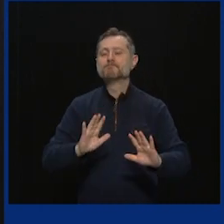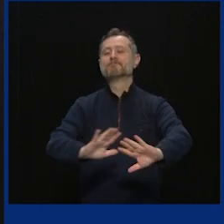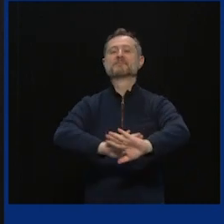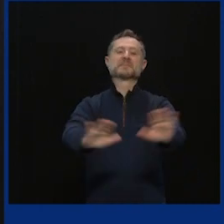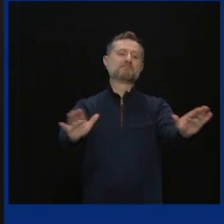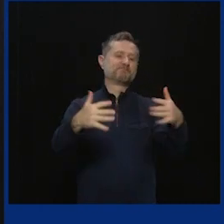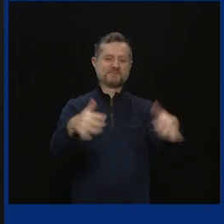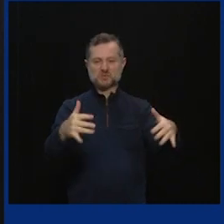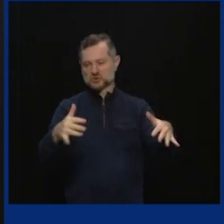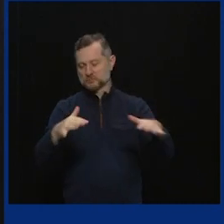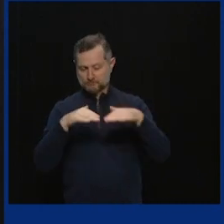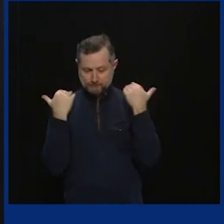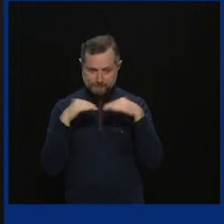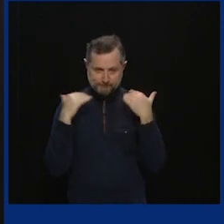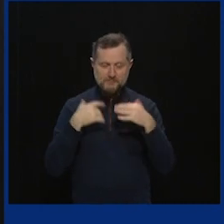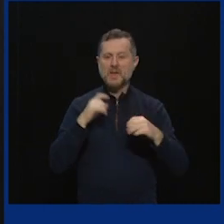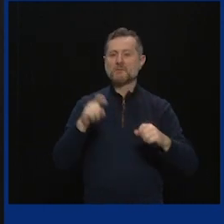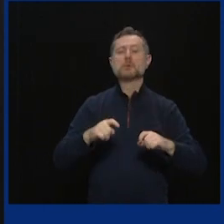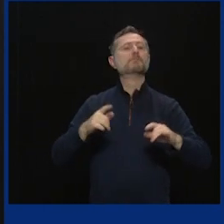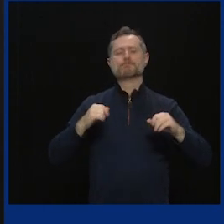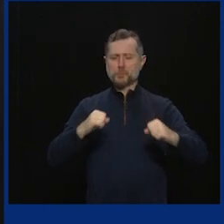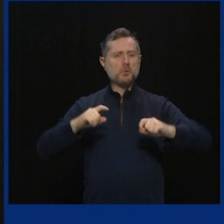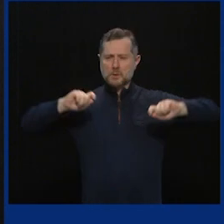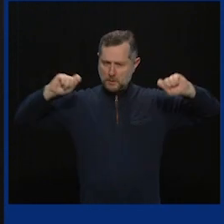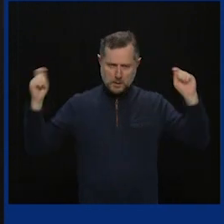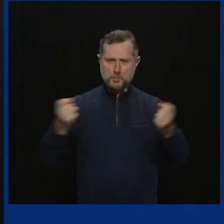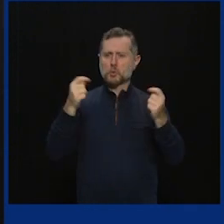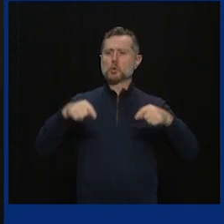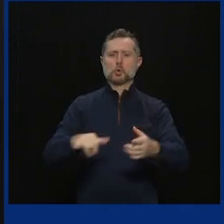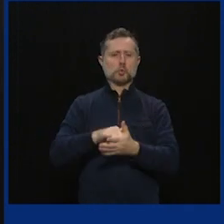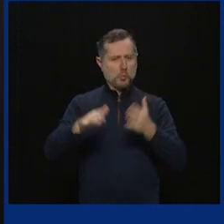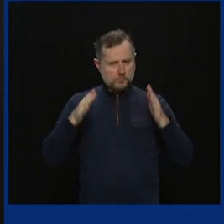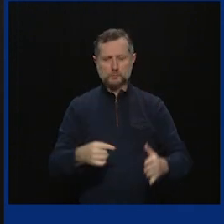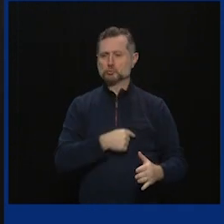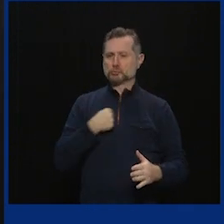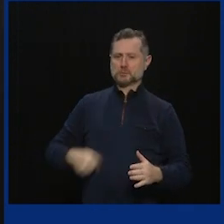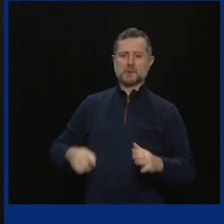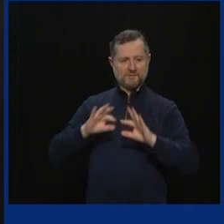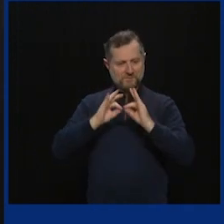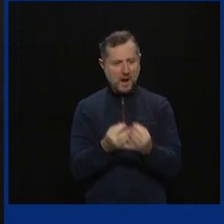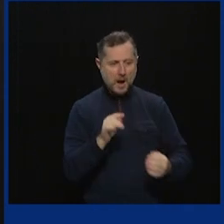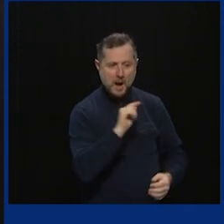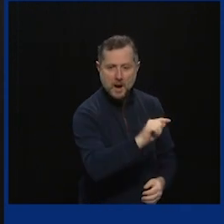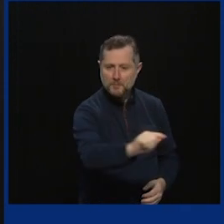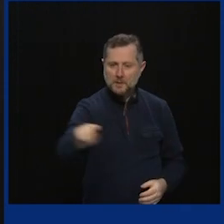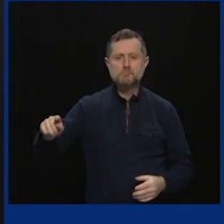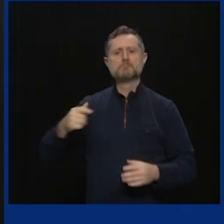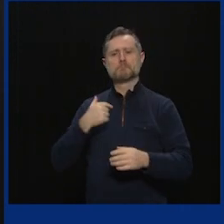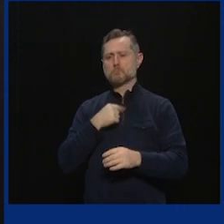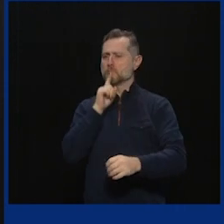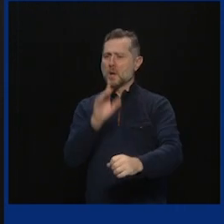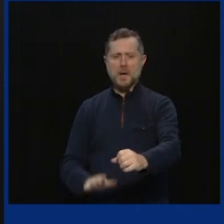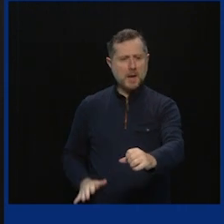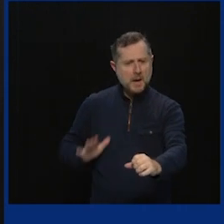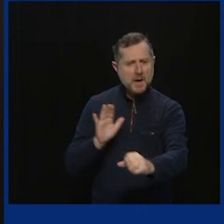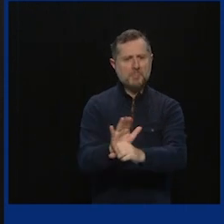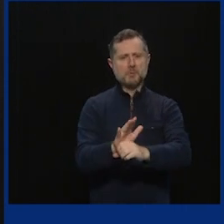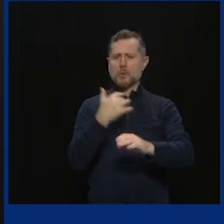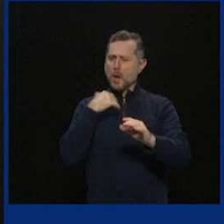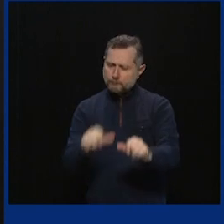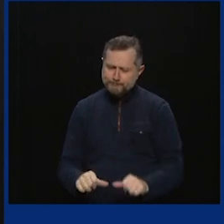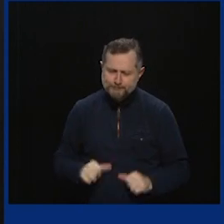we celebrate everyone who is a member of this family, and you have my commitment to continue doing so. So I'm excited back here